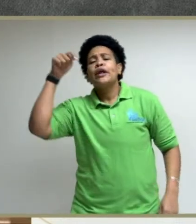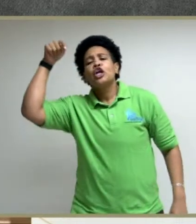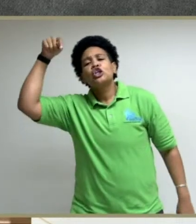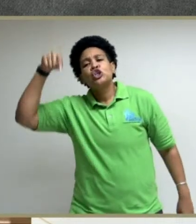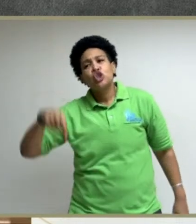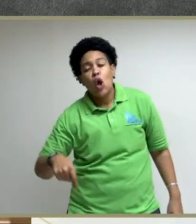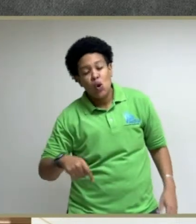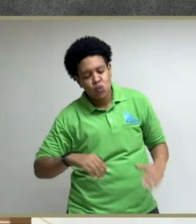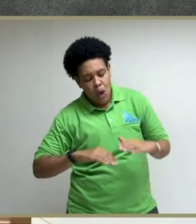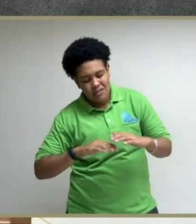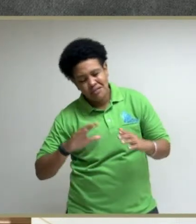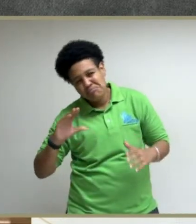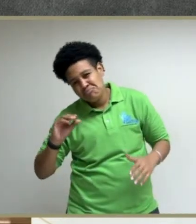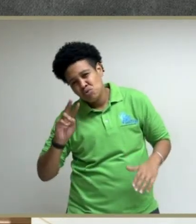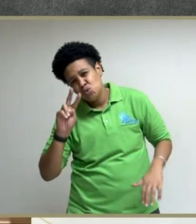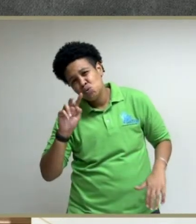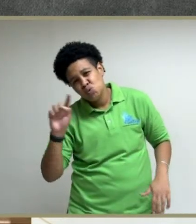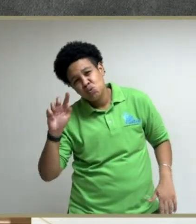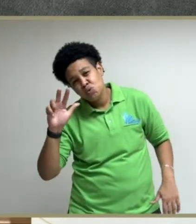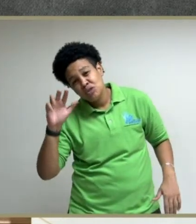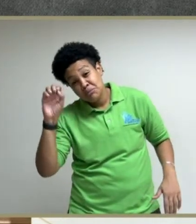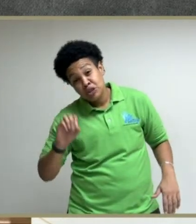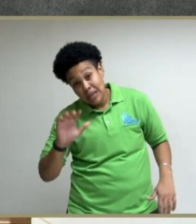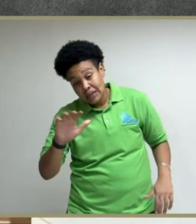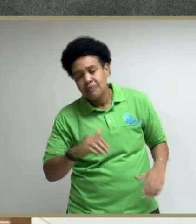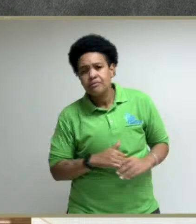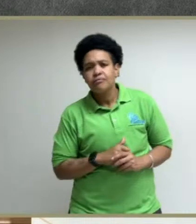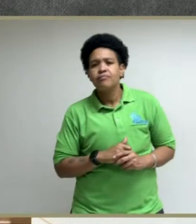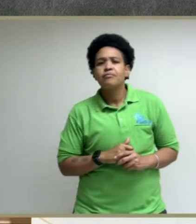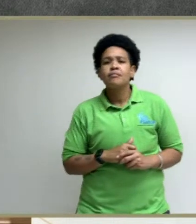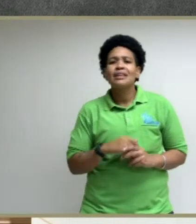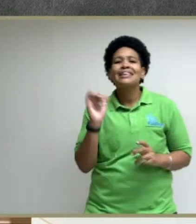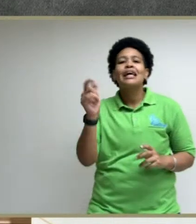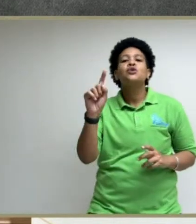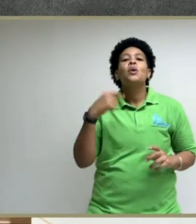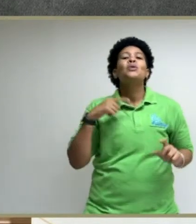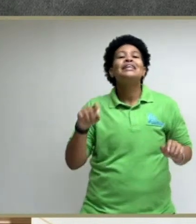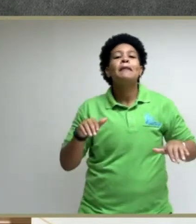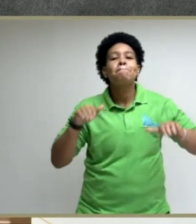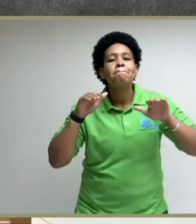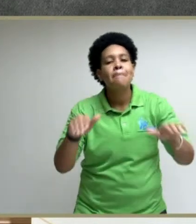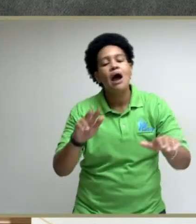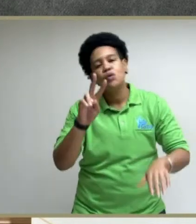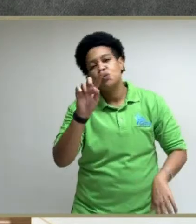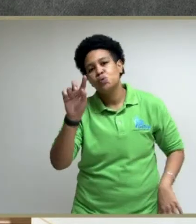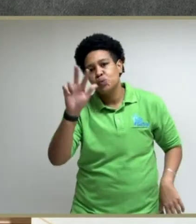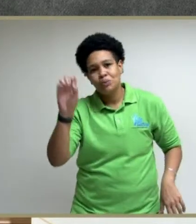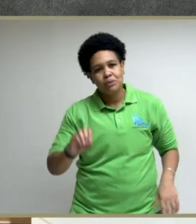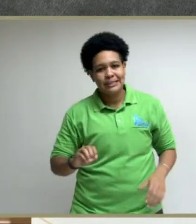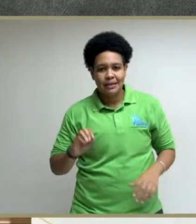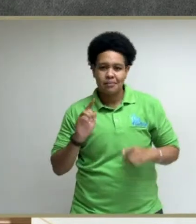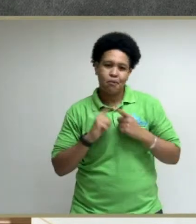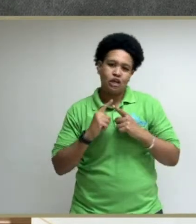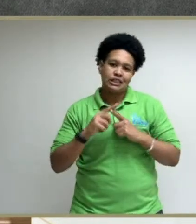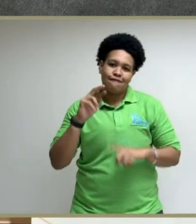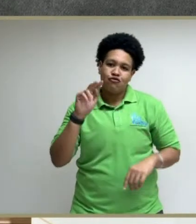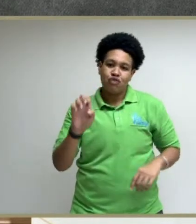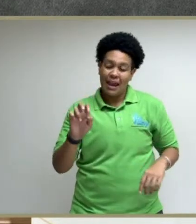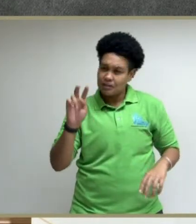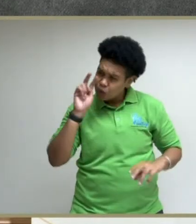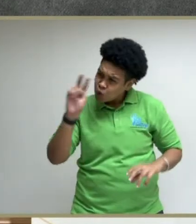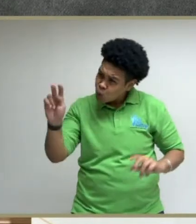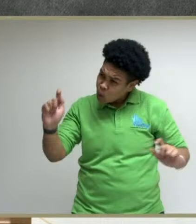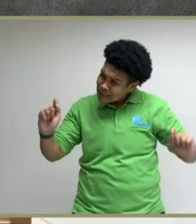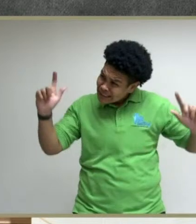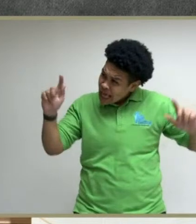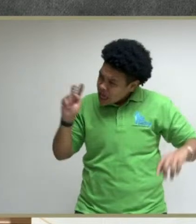to as low as 2 or 3%. That is where we need to get back to. And just to look at this